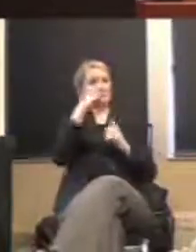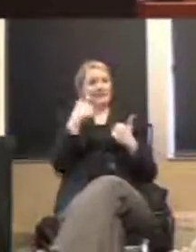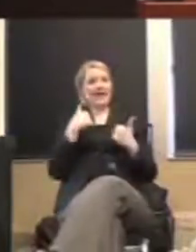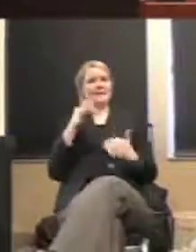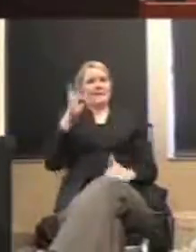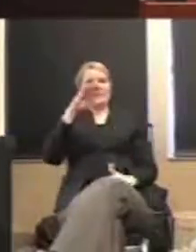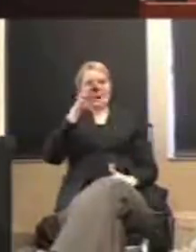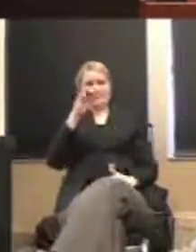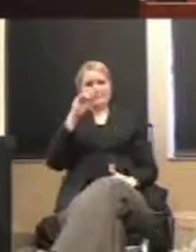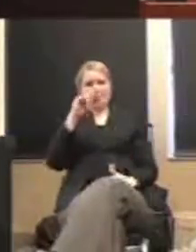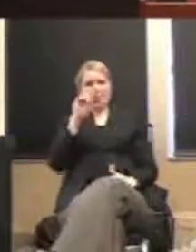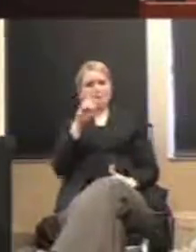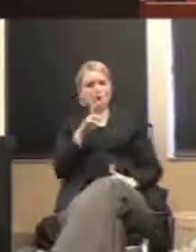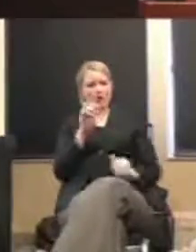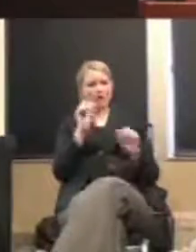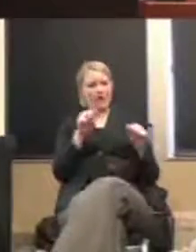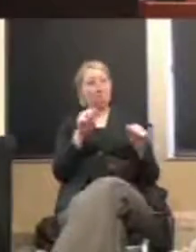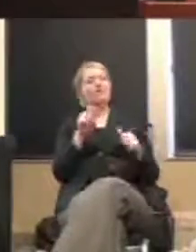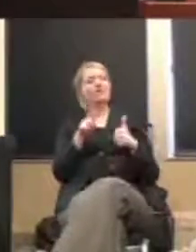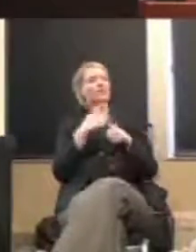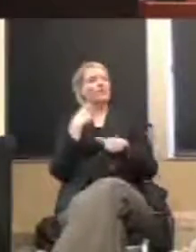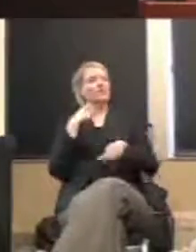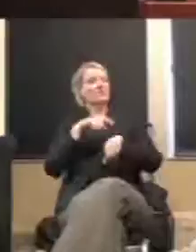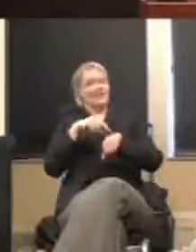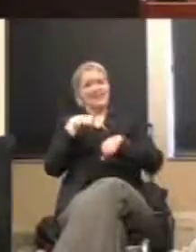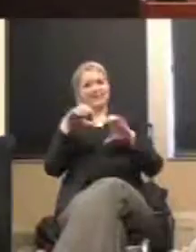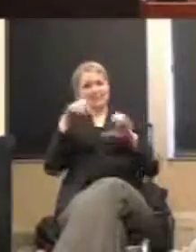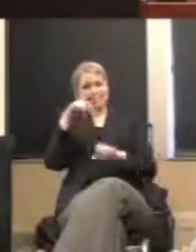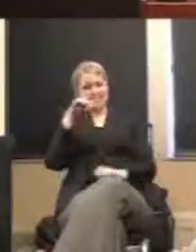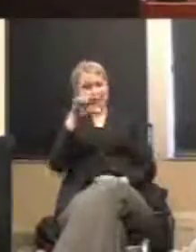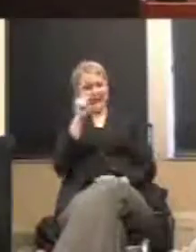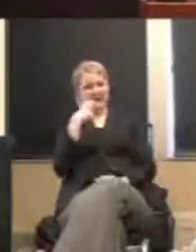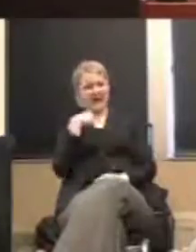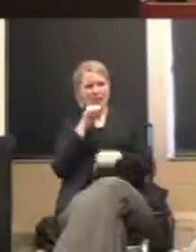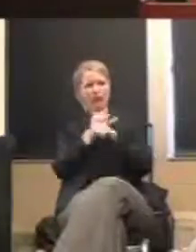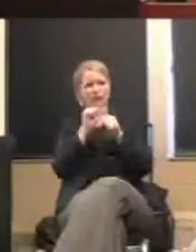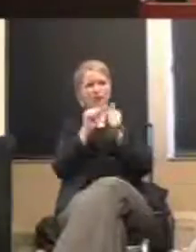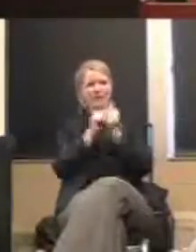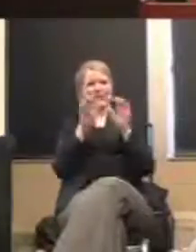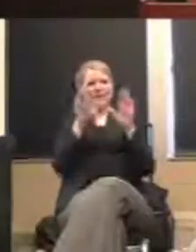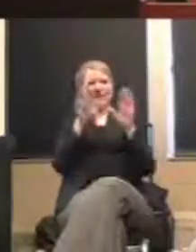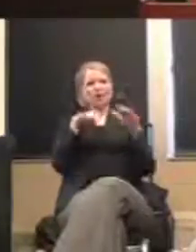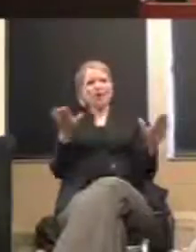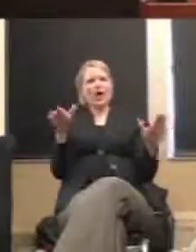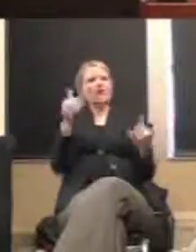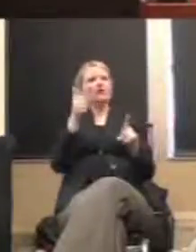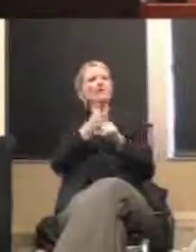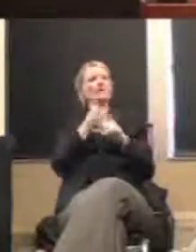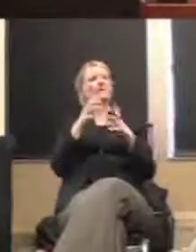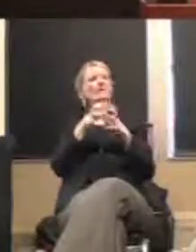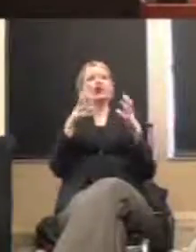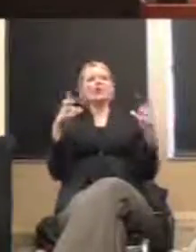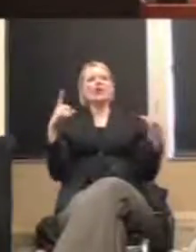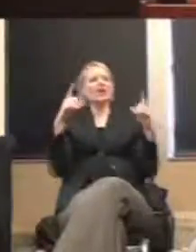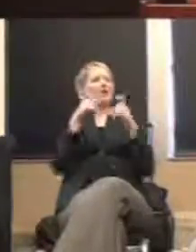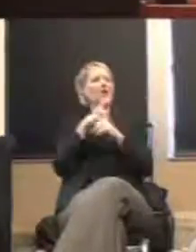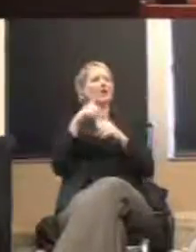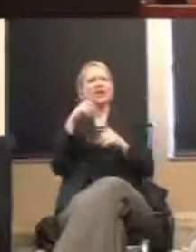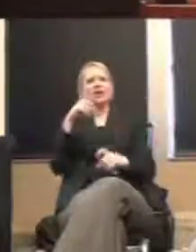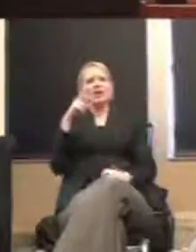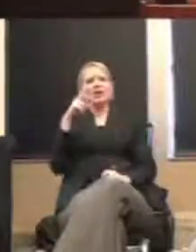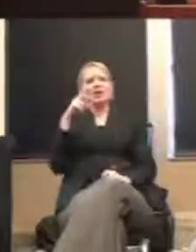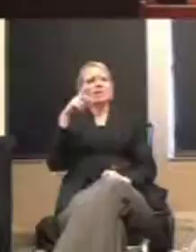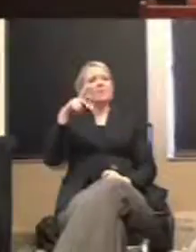The first time I did official PECS training, I worked with a child that was very, very complex and hemiplegic who could not